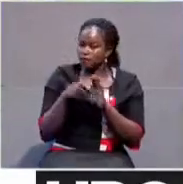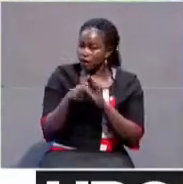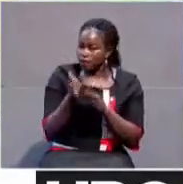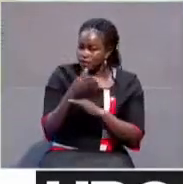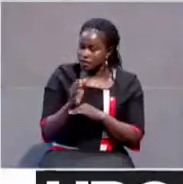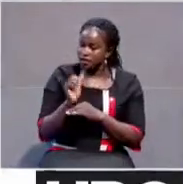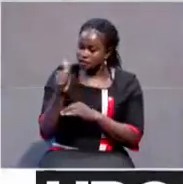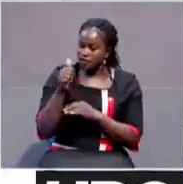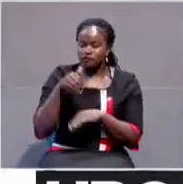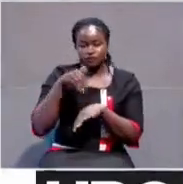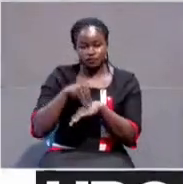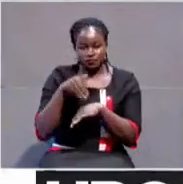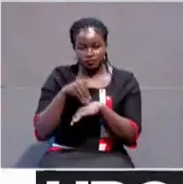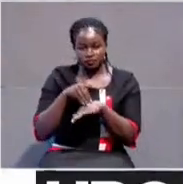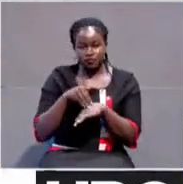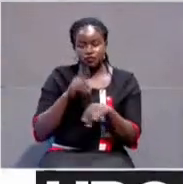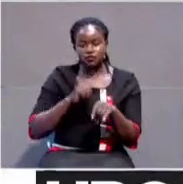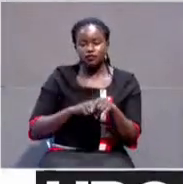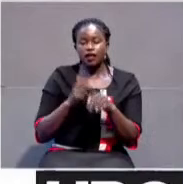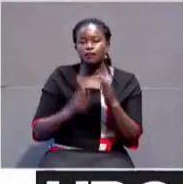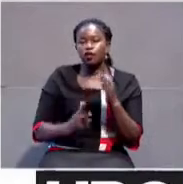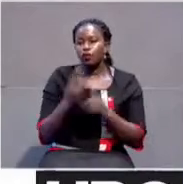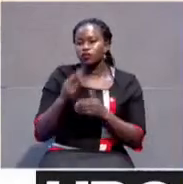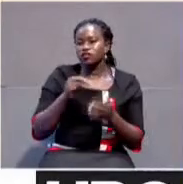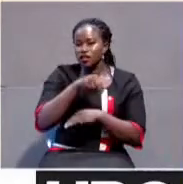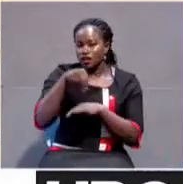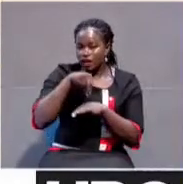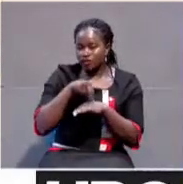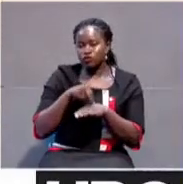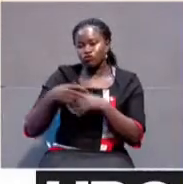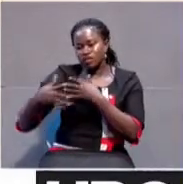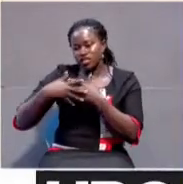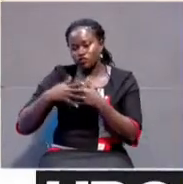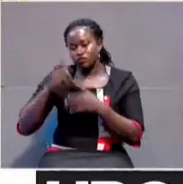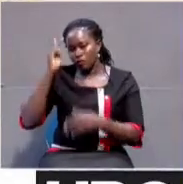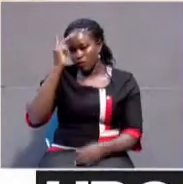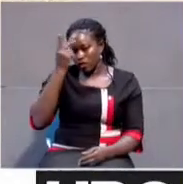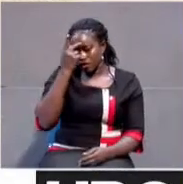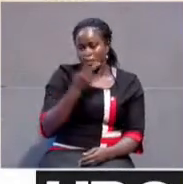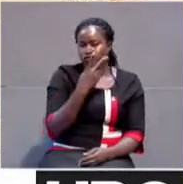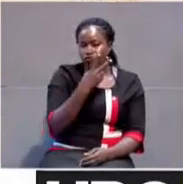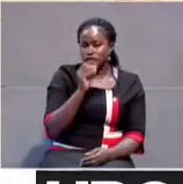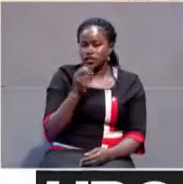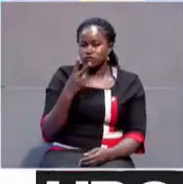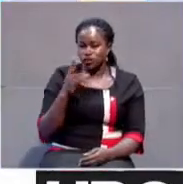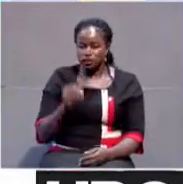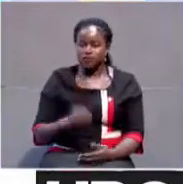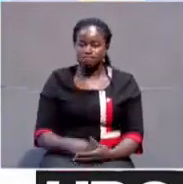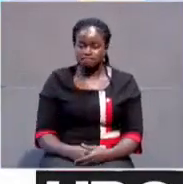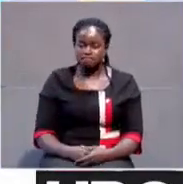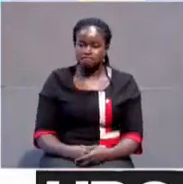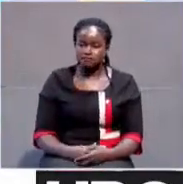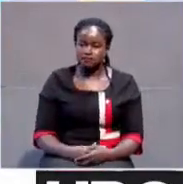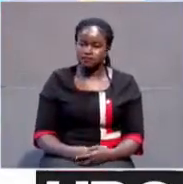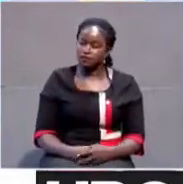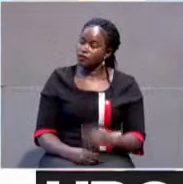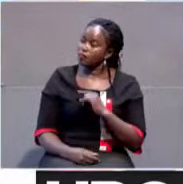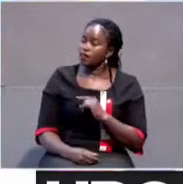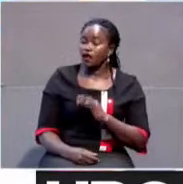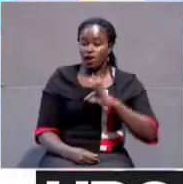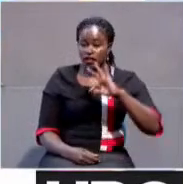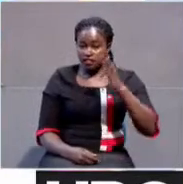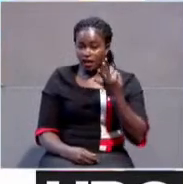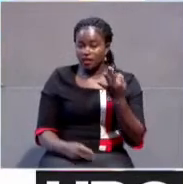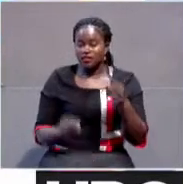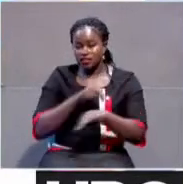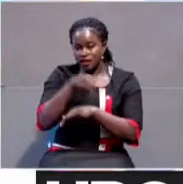Dr. Ruhakana Rugunda, at the launch of the National Industrial Policy 2020. The third National Development